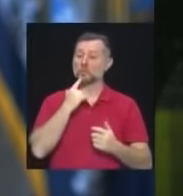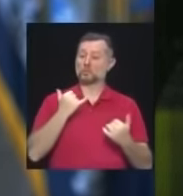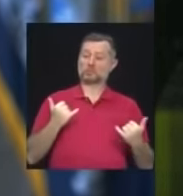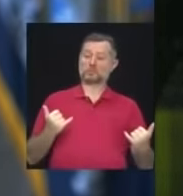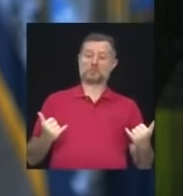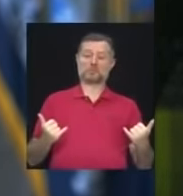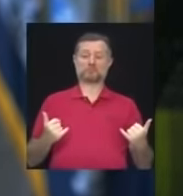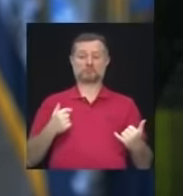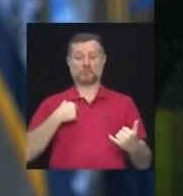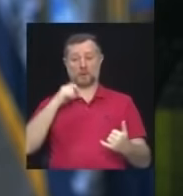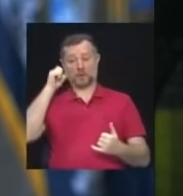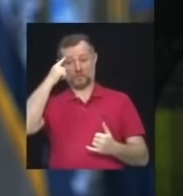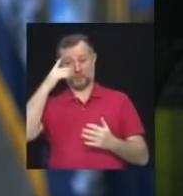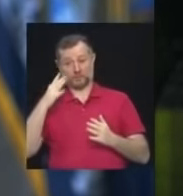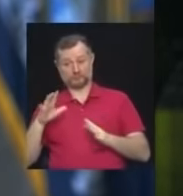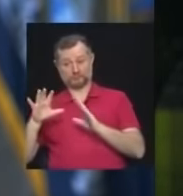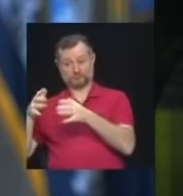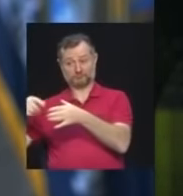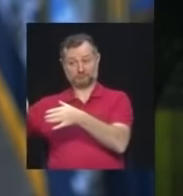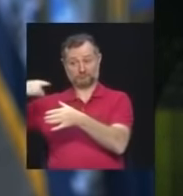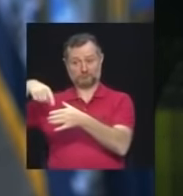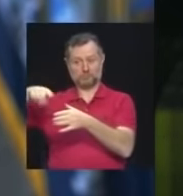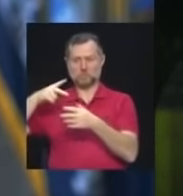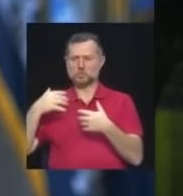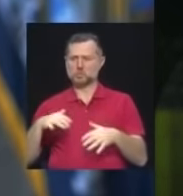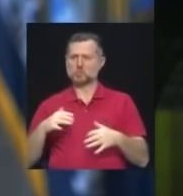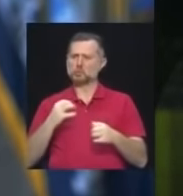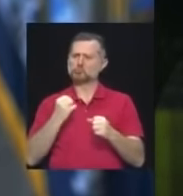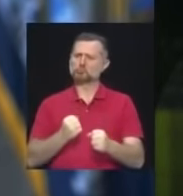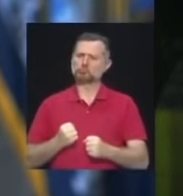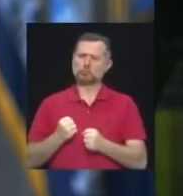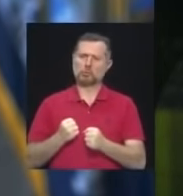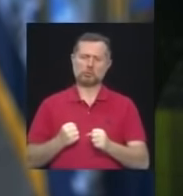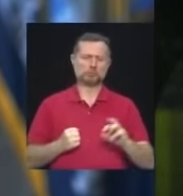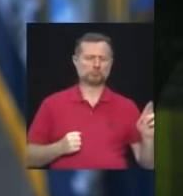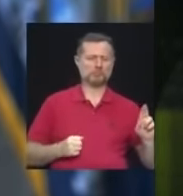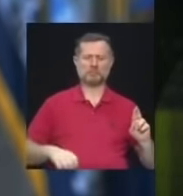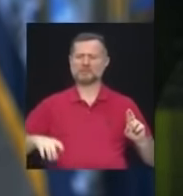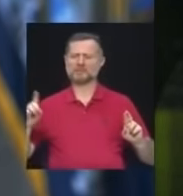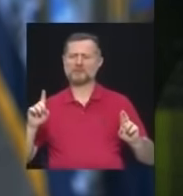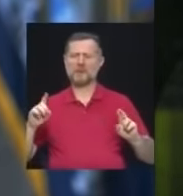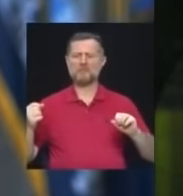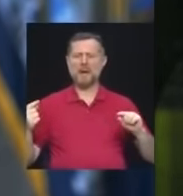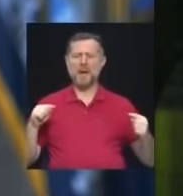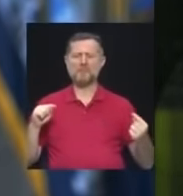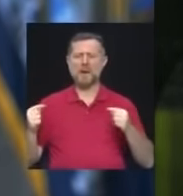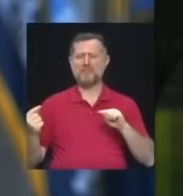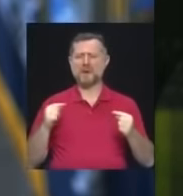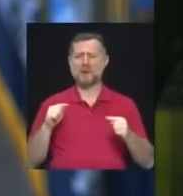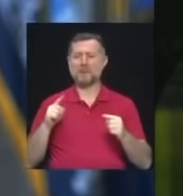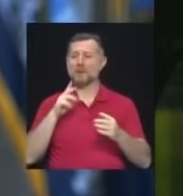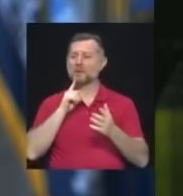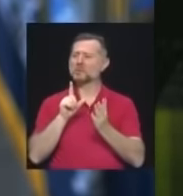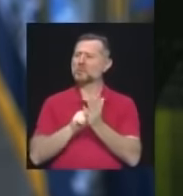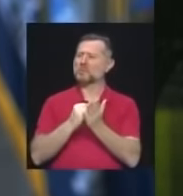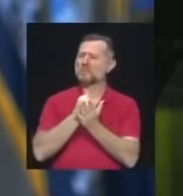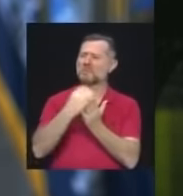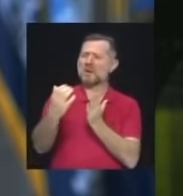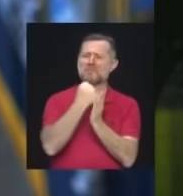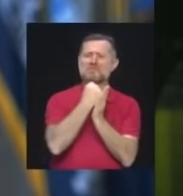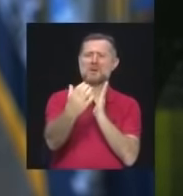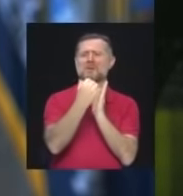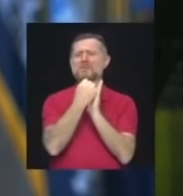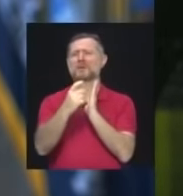politicizes allegations and the headlines condemn without facts, you undermine the justice system. Oh. And that doesn't